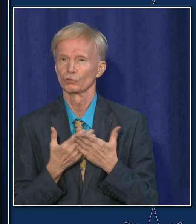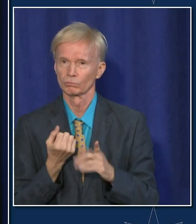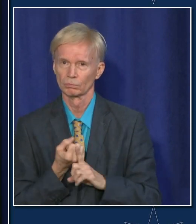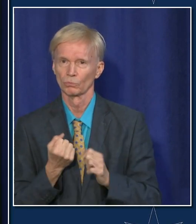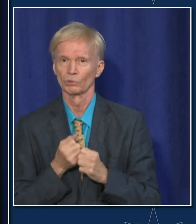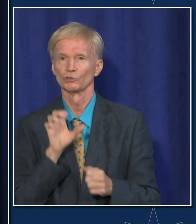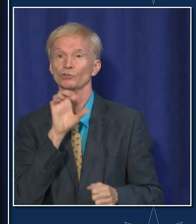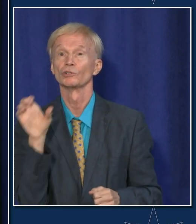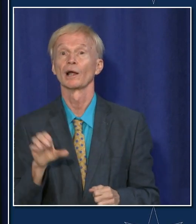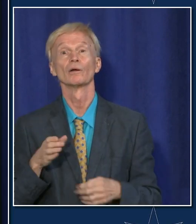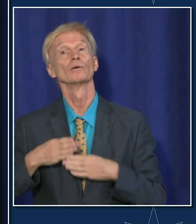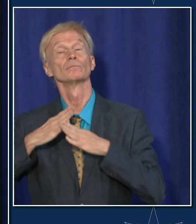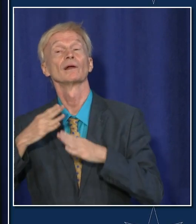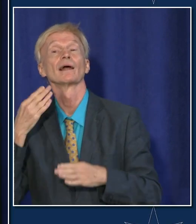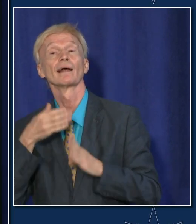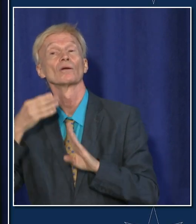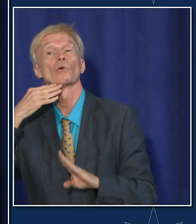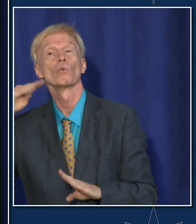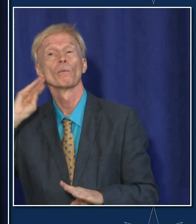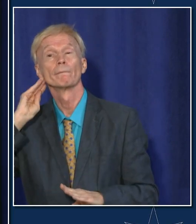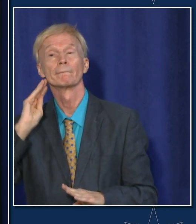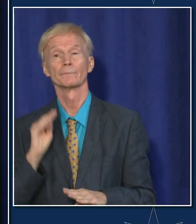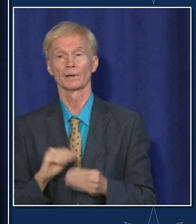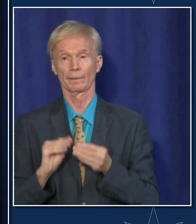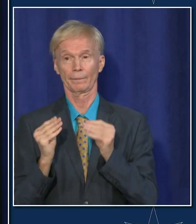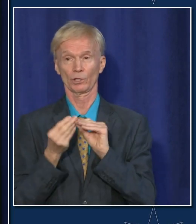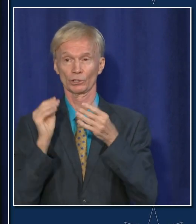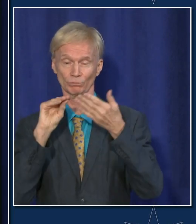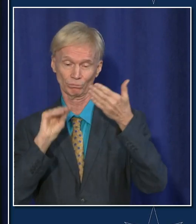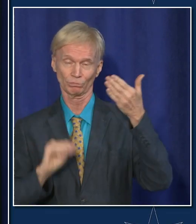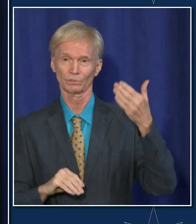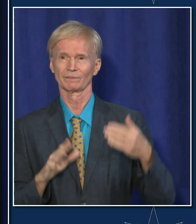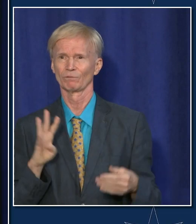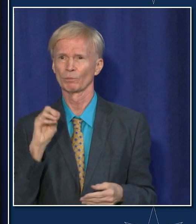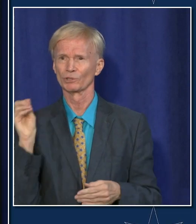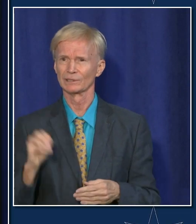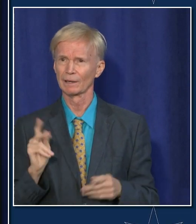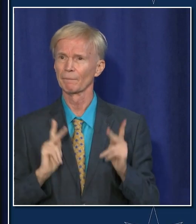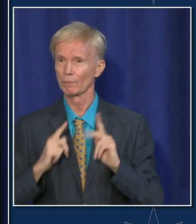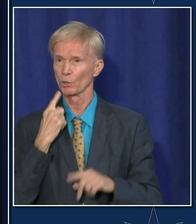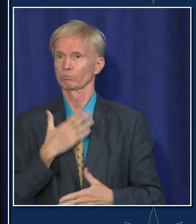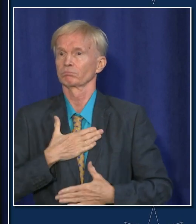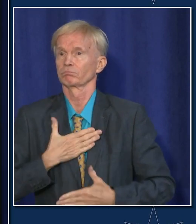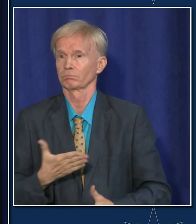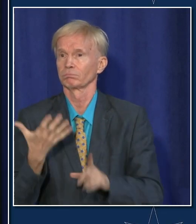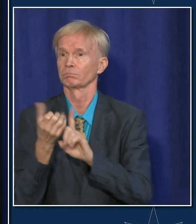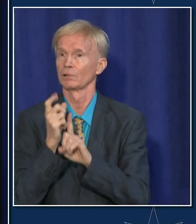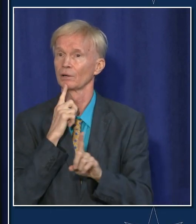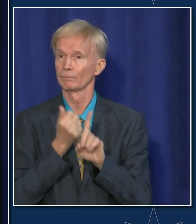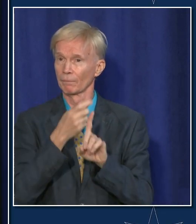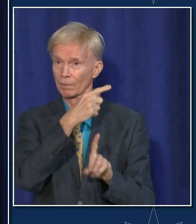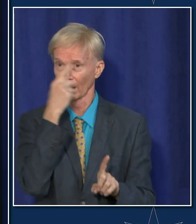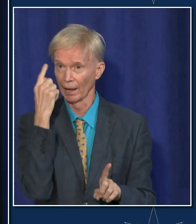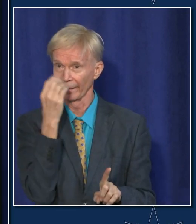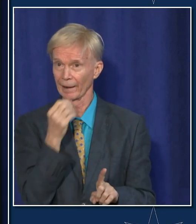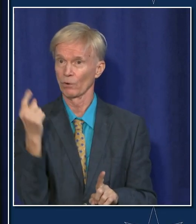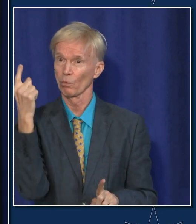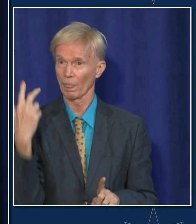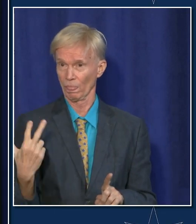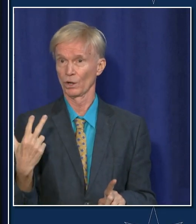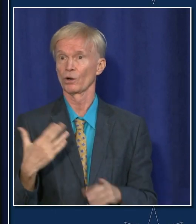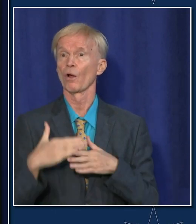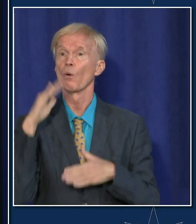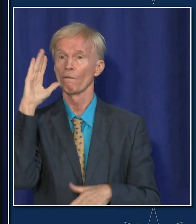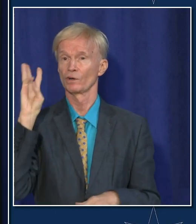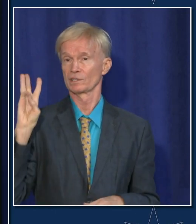Chicago at Home numbers. 54% of the folks signing up for Protect Chicago at Home vaccines are Black, and about a third are